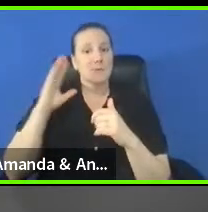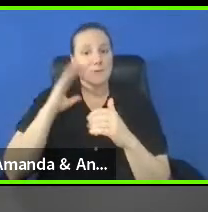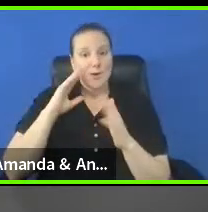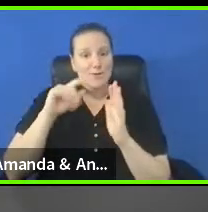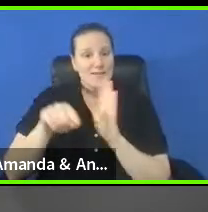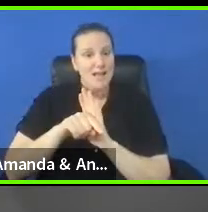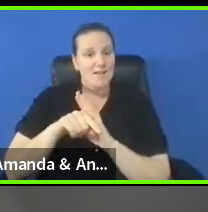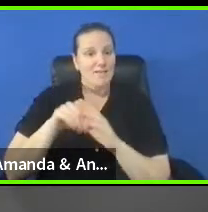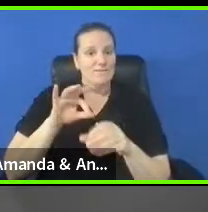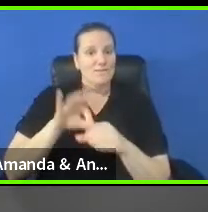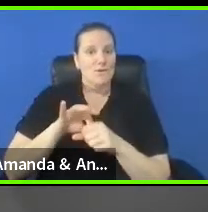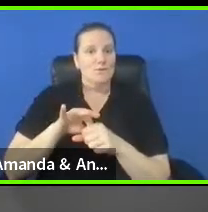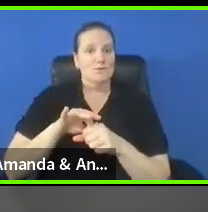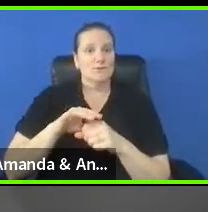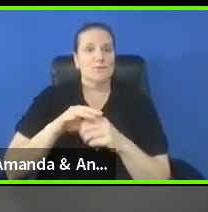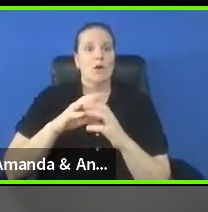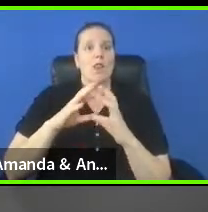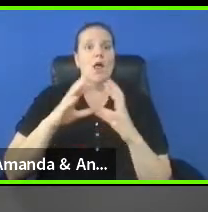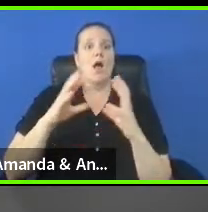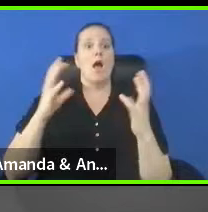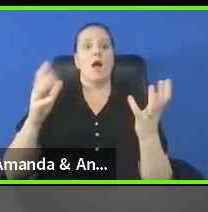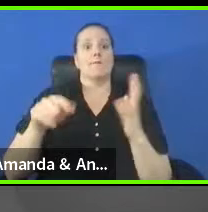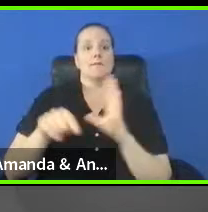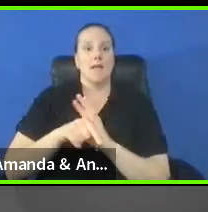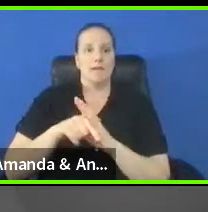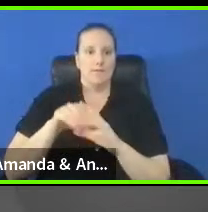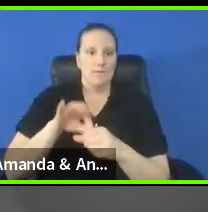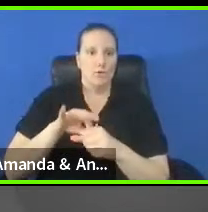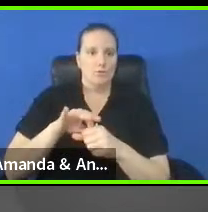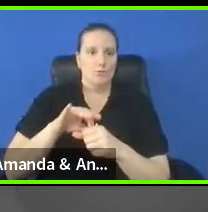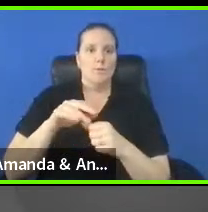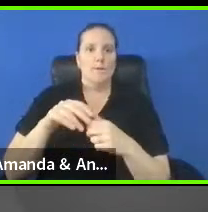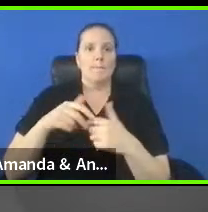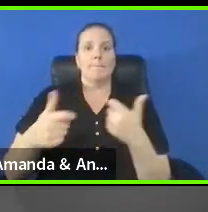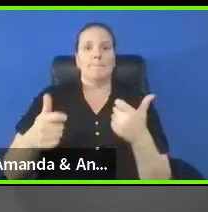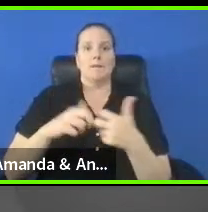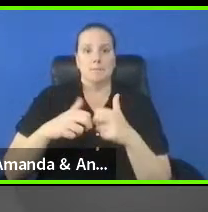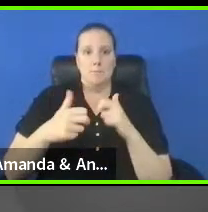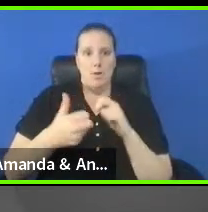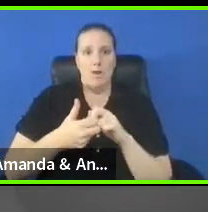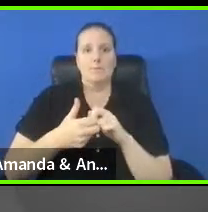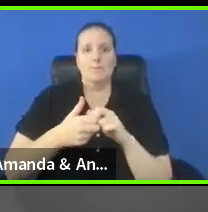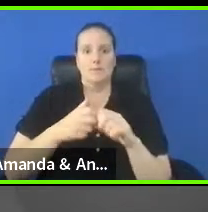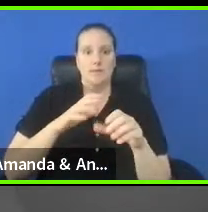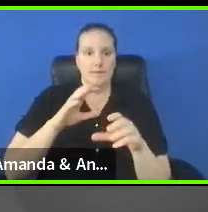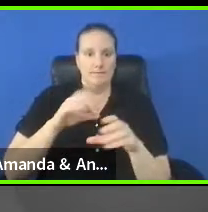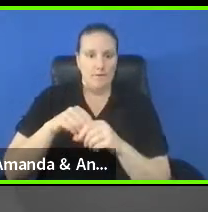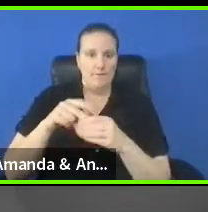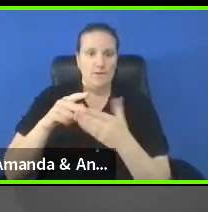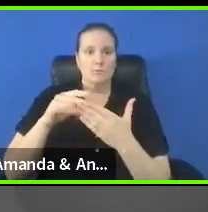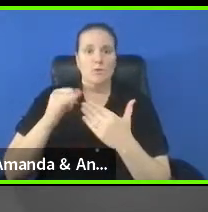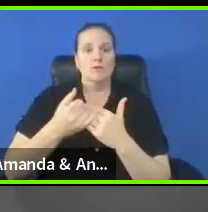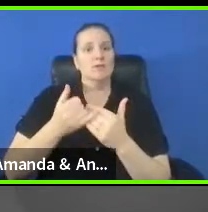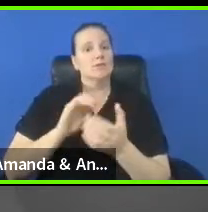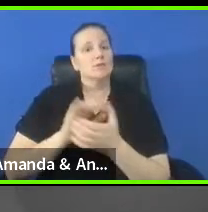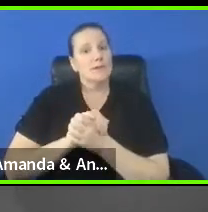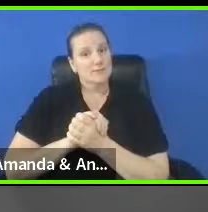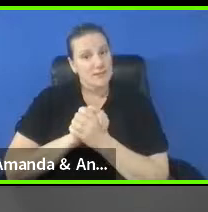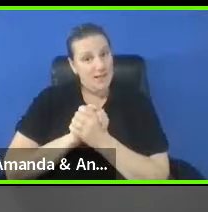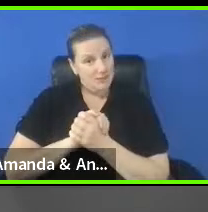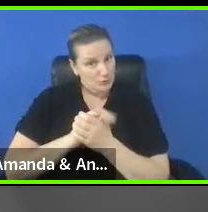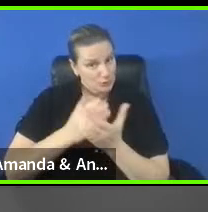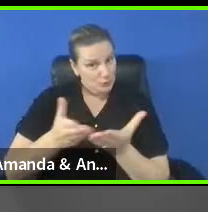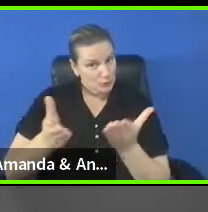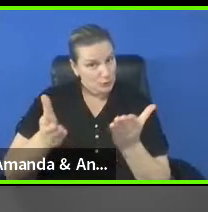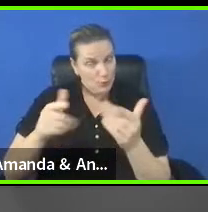on this, overwhelming negative votes, would throw a big problem into this project. So congratulations to you